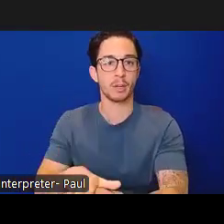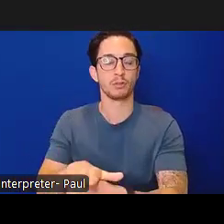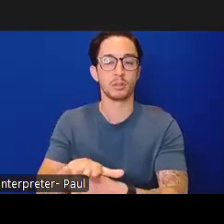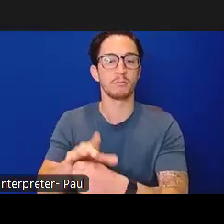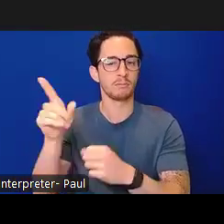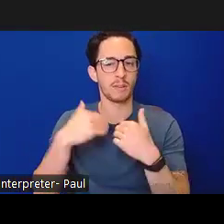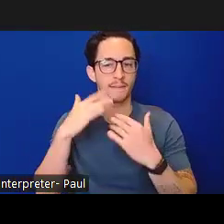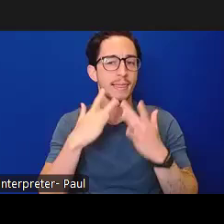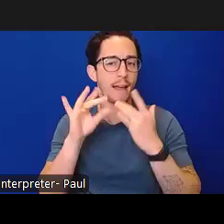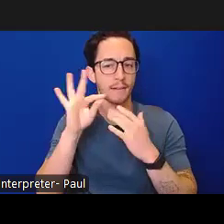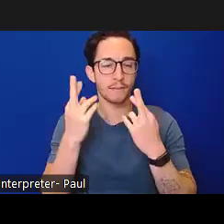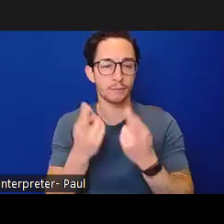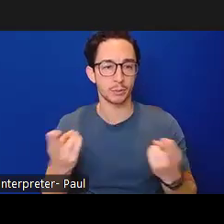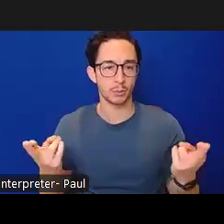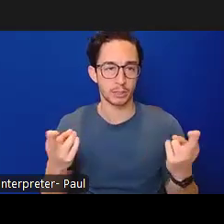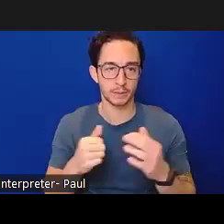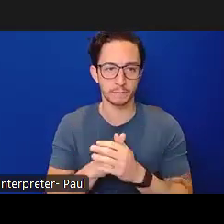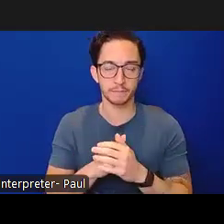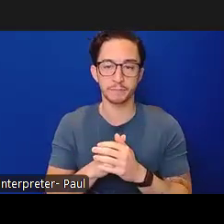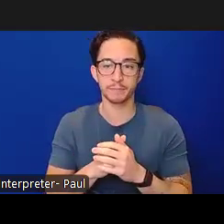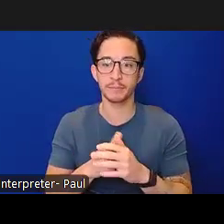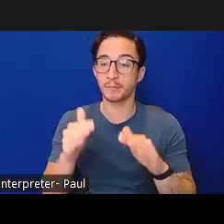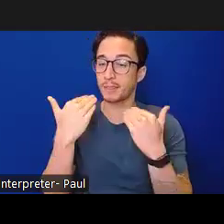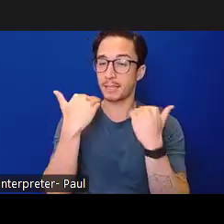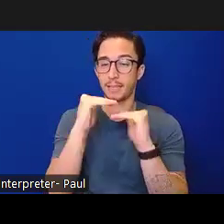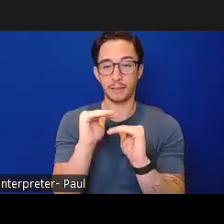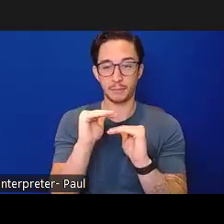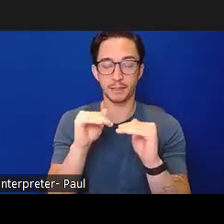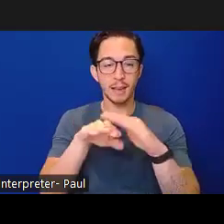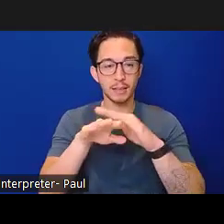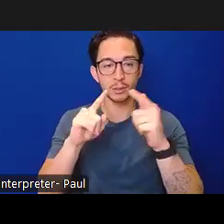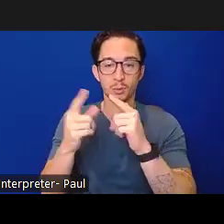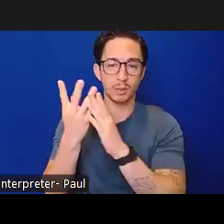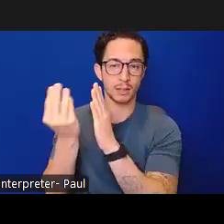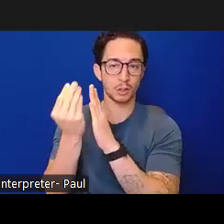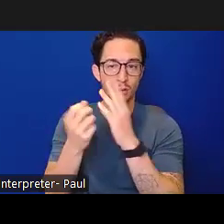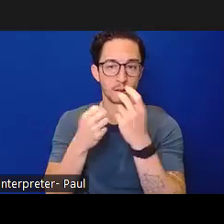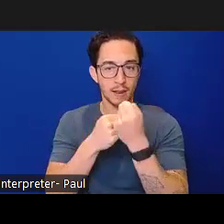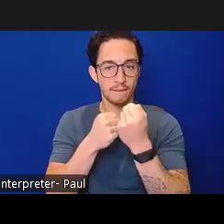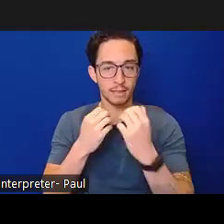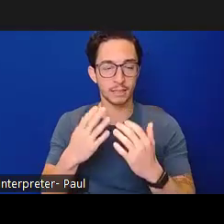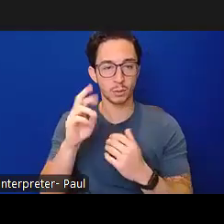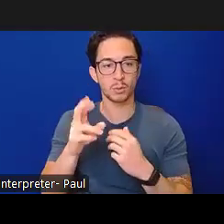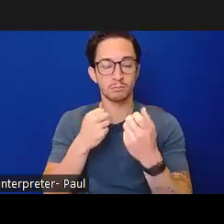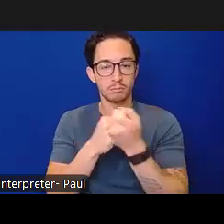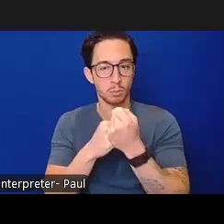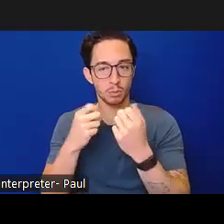of resources, limiting access to external advocates or support programs.